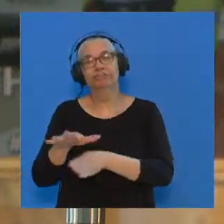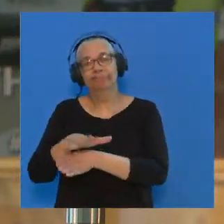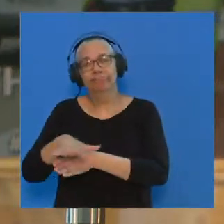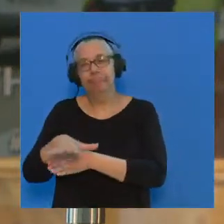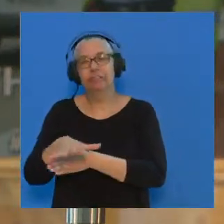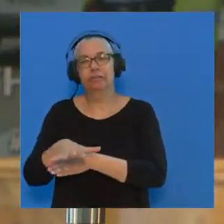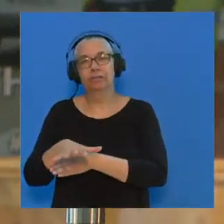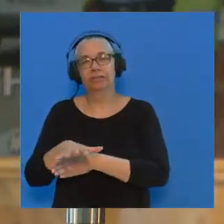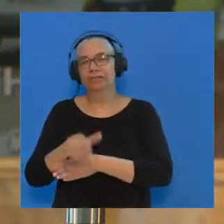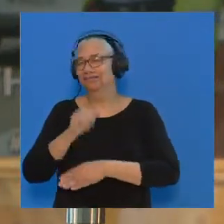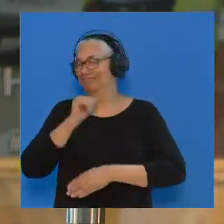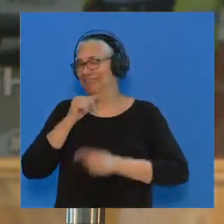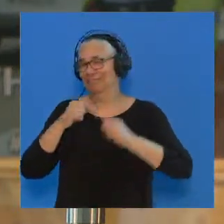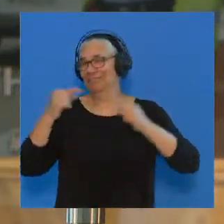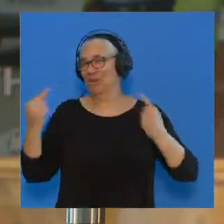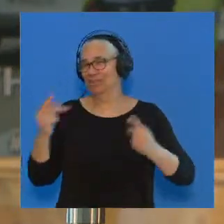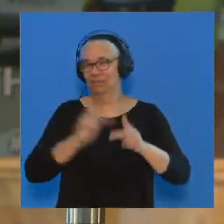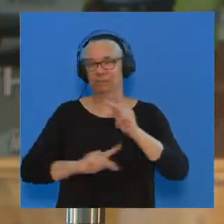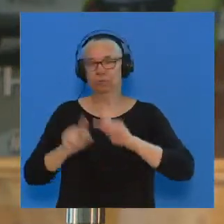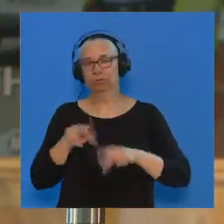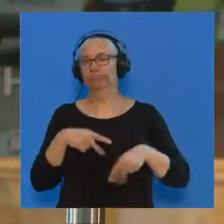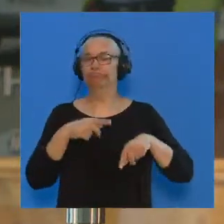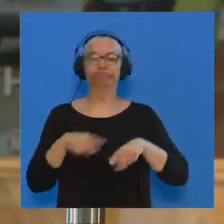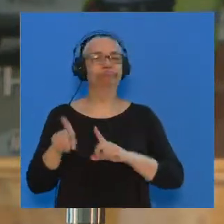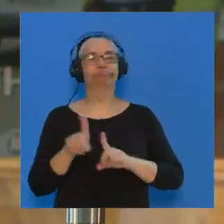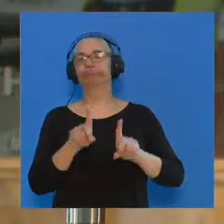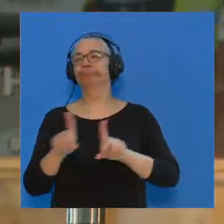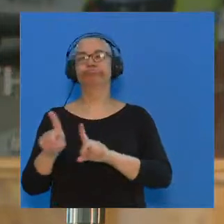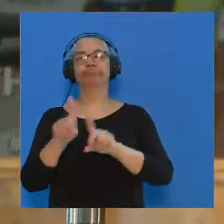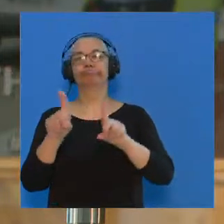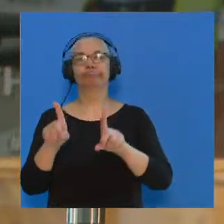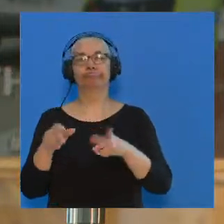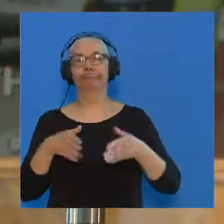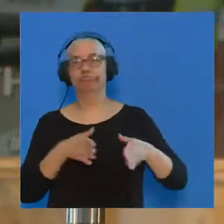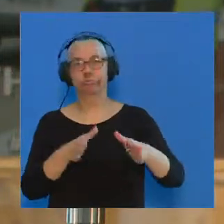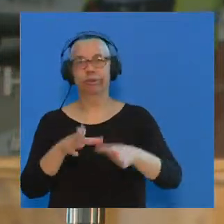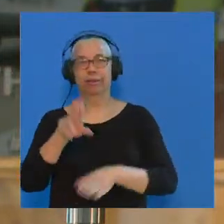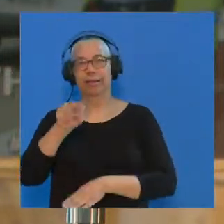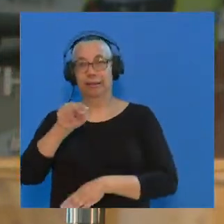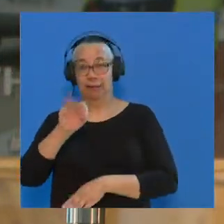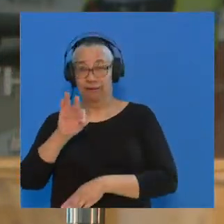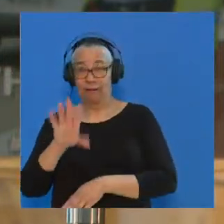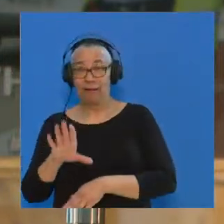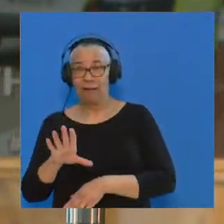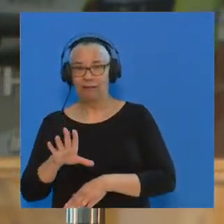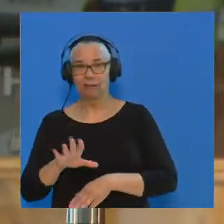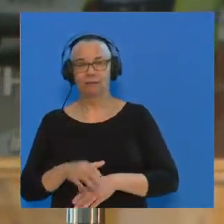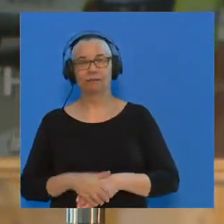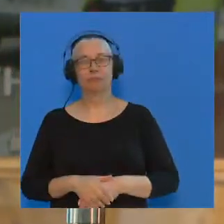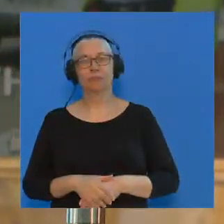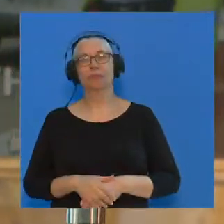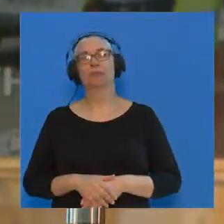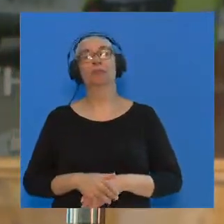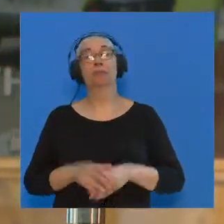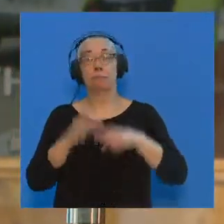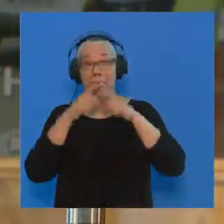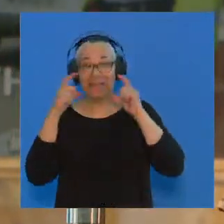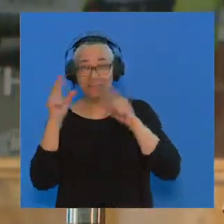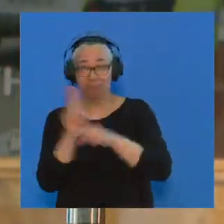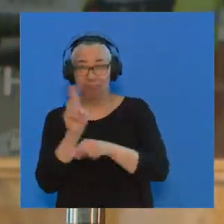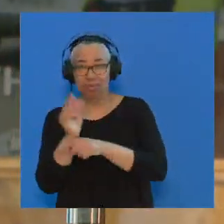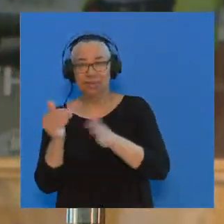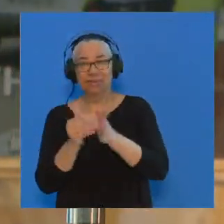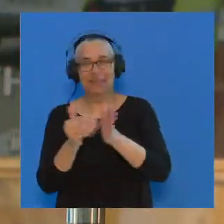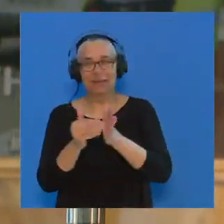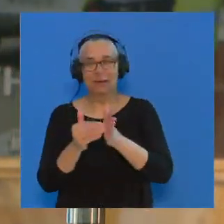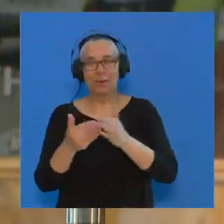walking around the streets with an N95. So the reusable masks, which we have a cottage industry that's making